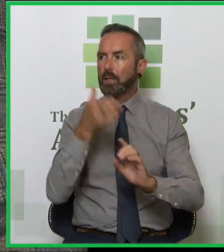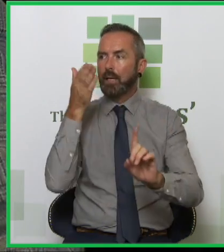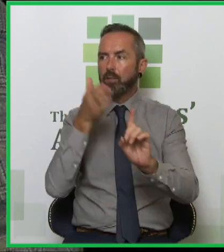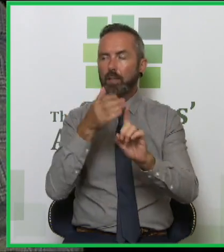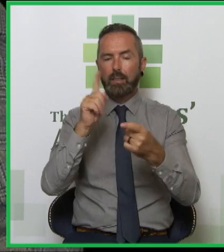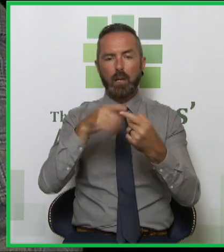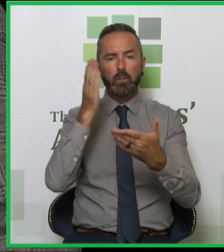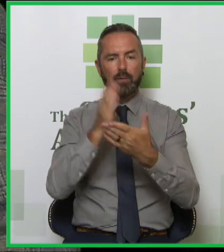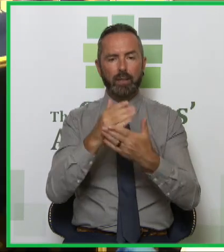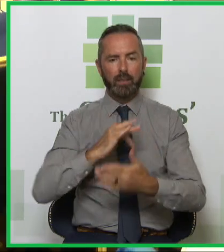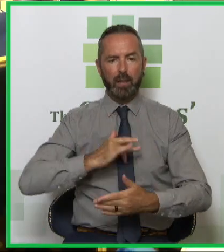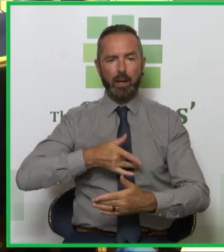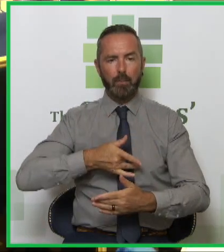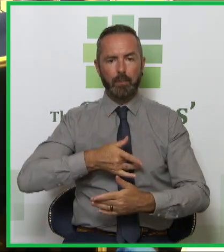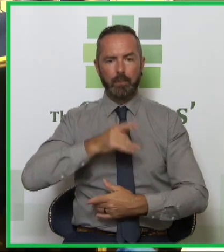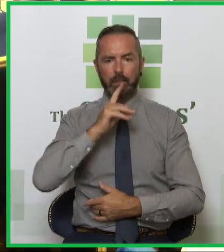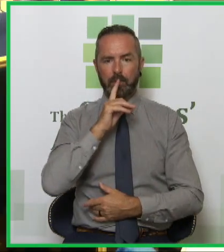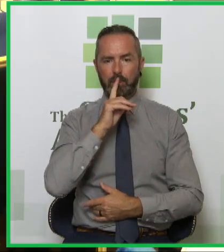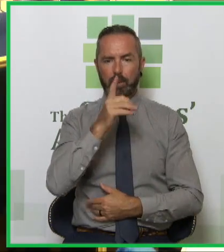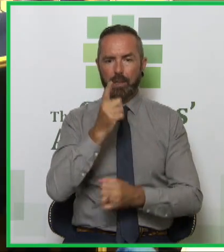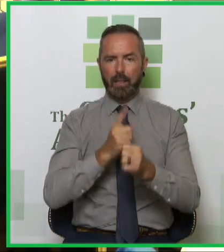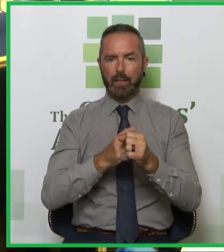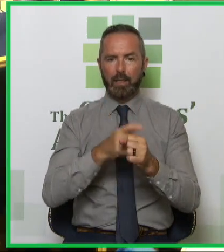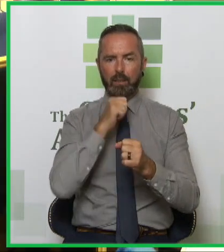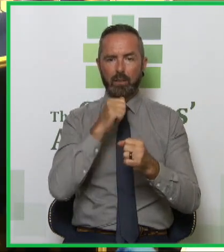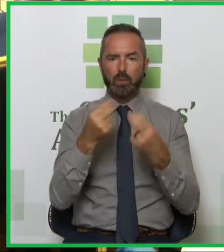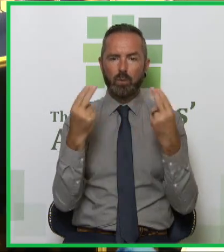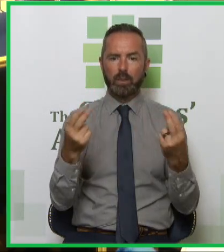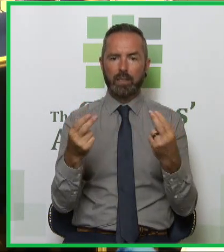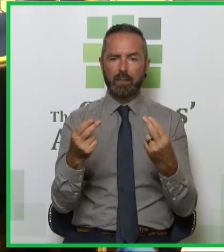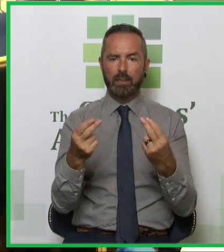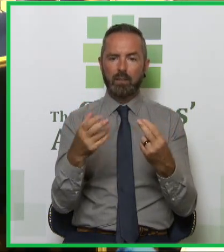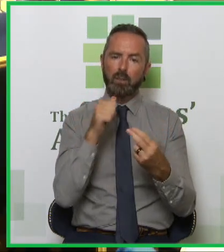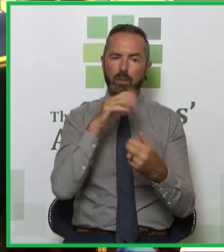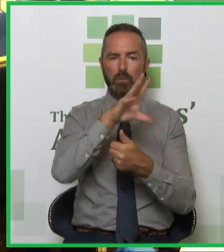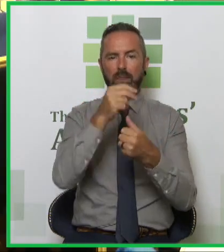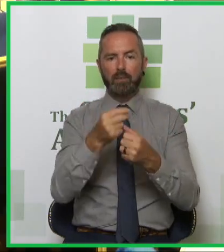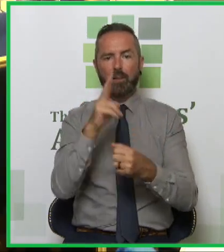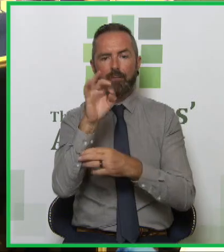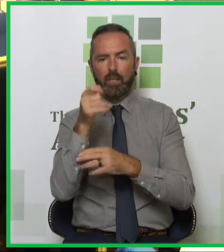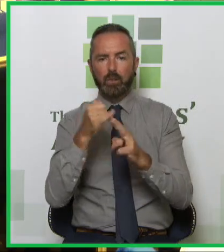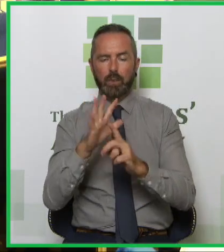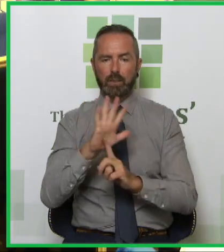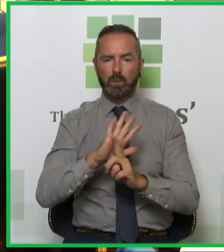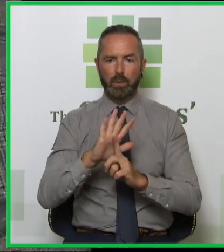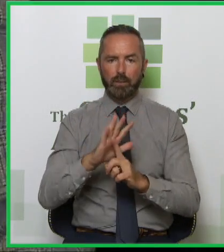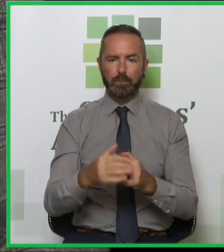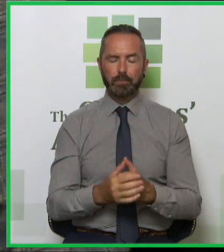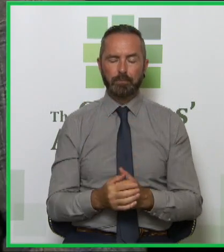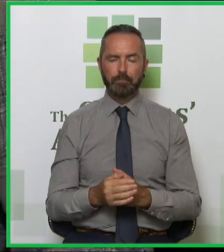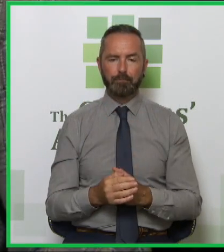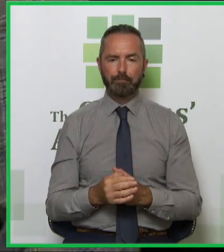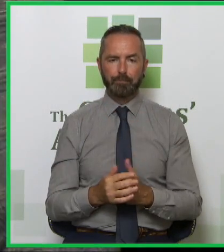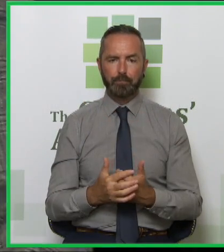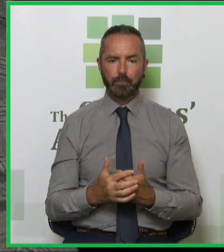and preventing harm. But again, there's no necessary victim, direct victim in this situation. But one thing I